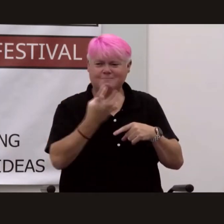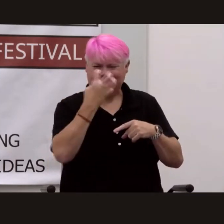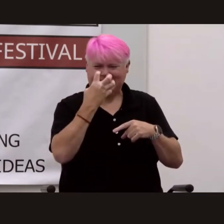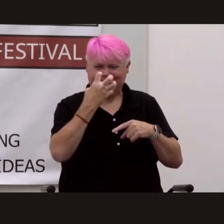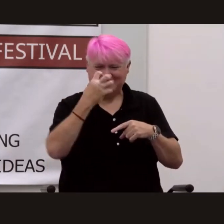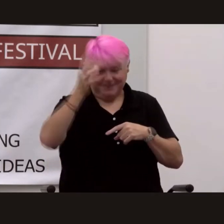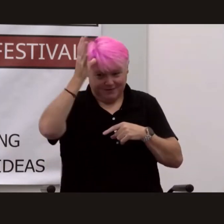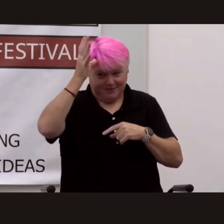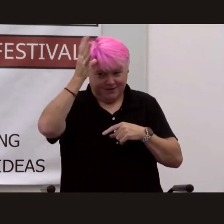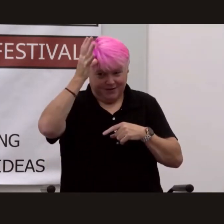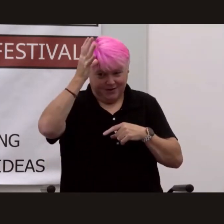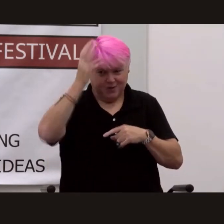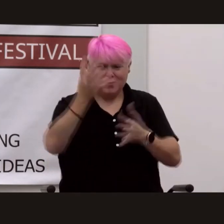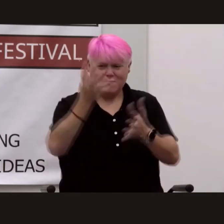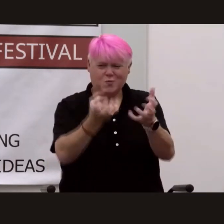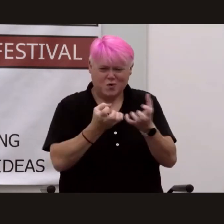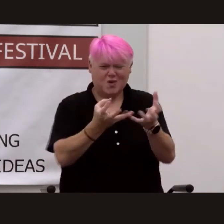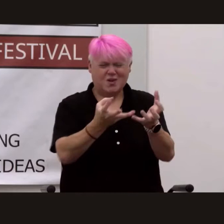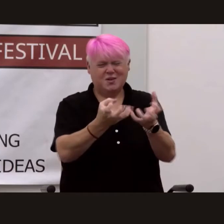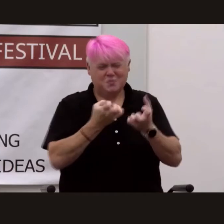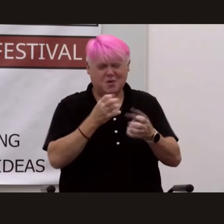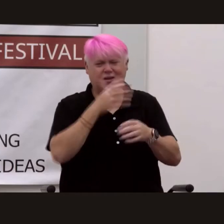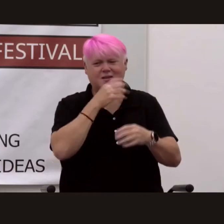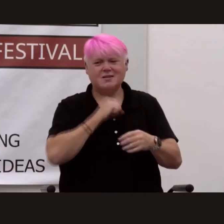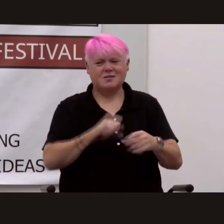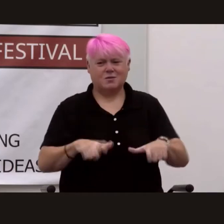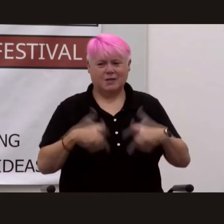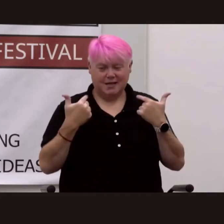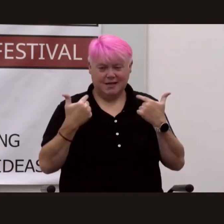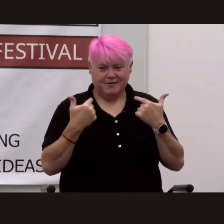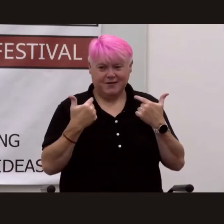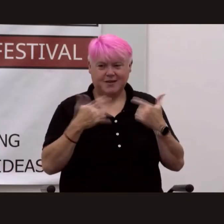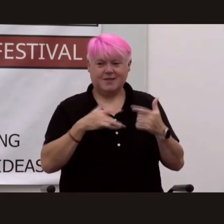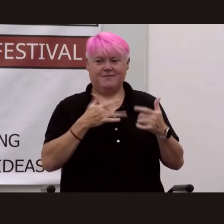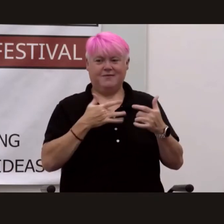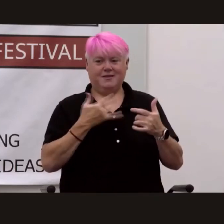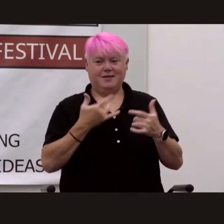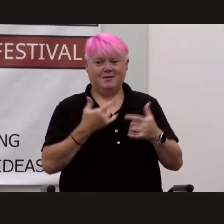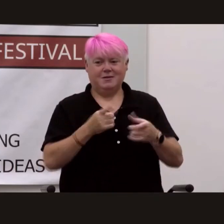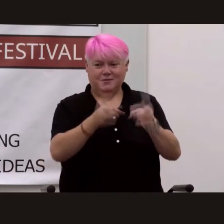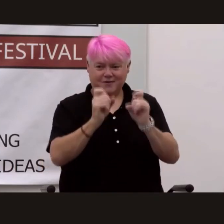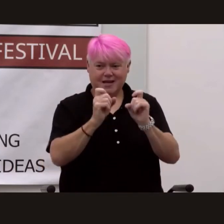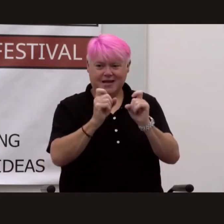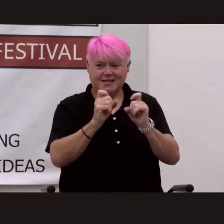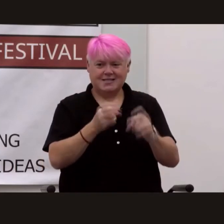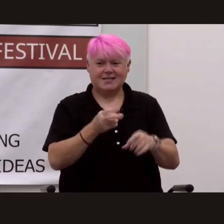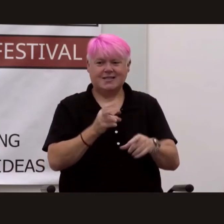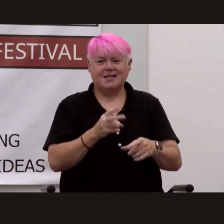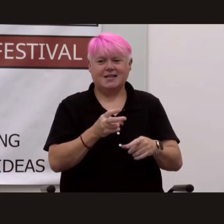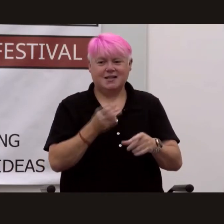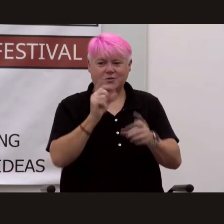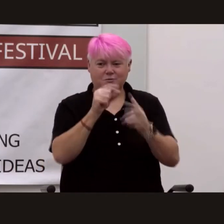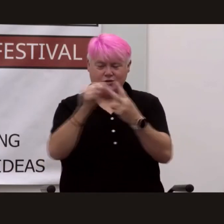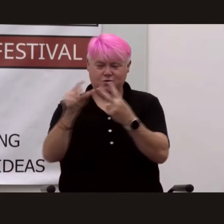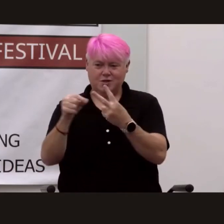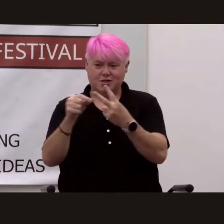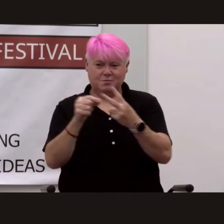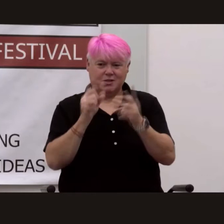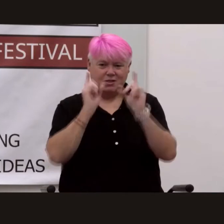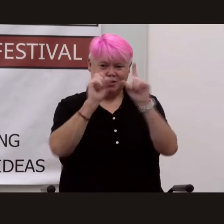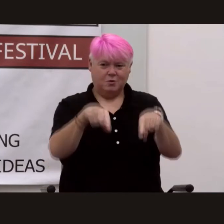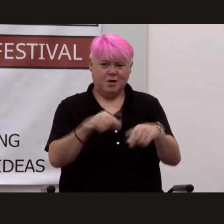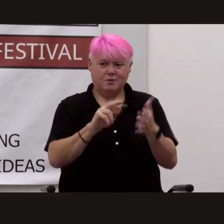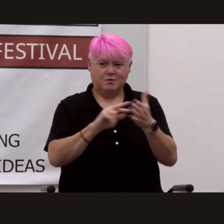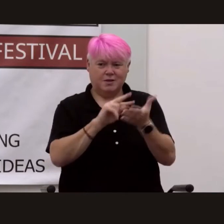old life until he was raw with it. The feeling came on so quickly, he had no choice but to rush out the kitchen door and into